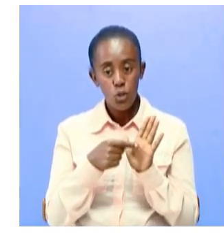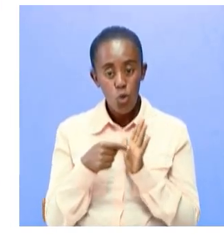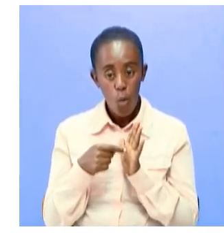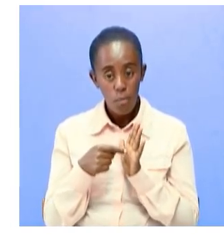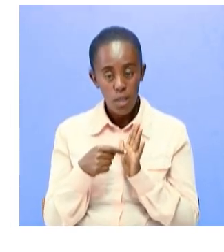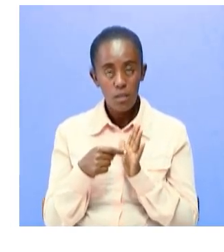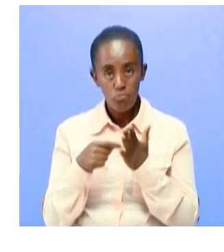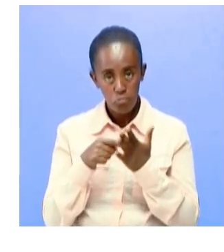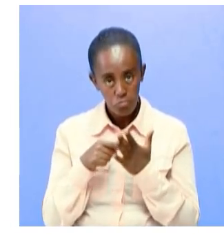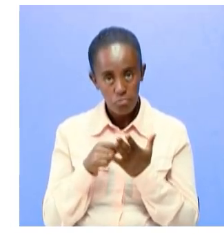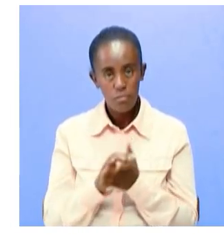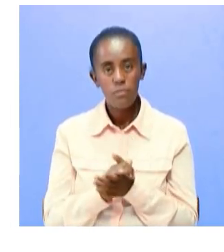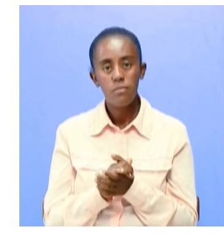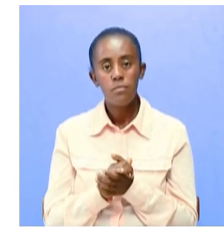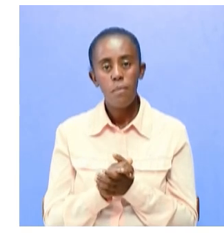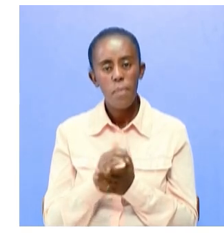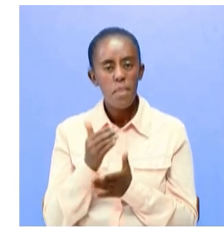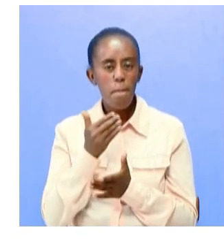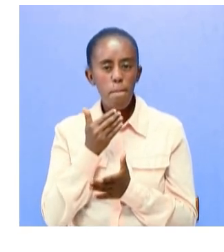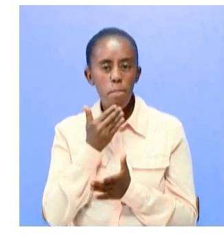the best